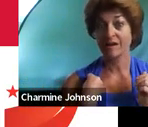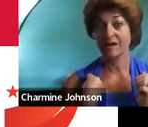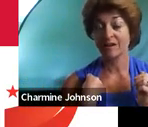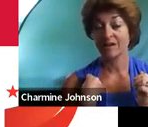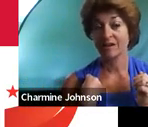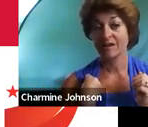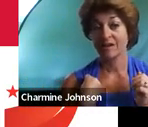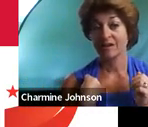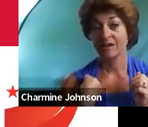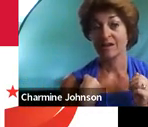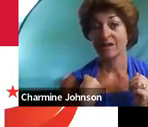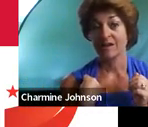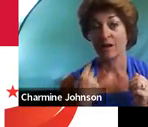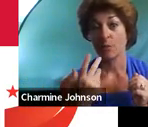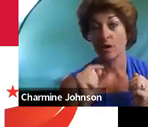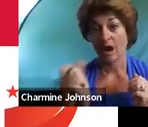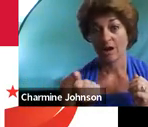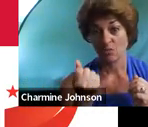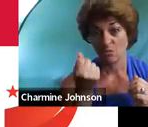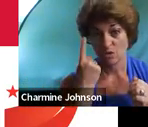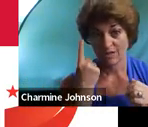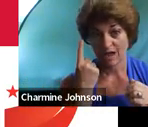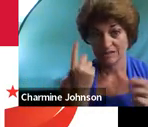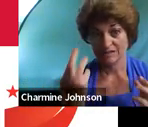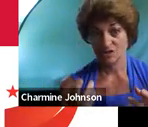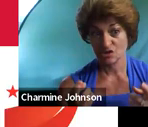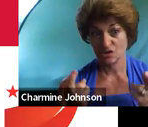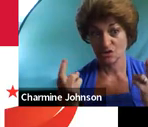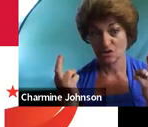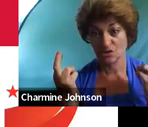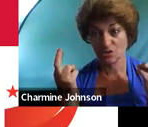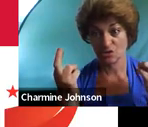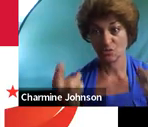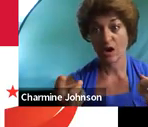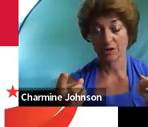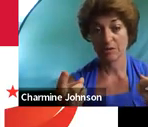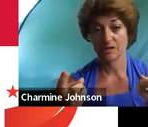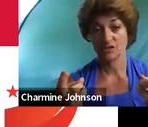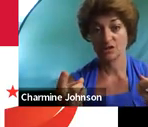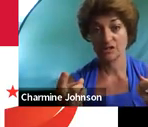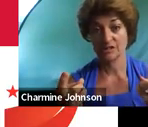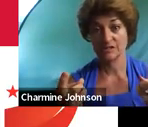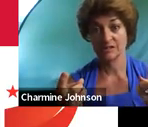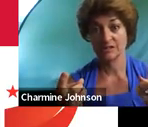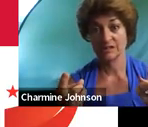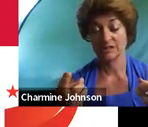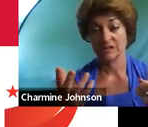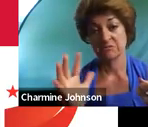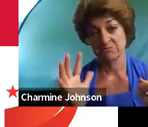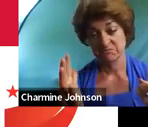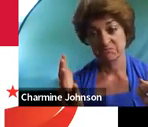immediately what I realized is that the recommendations were by and large